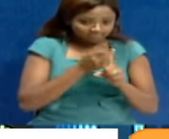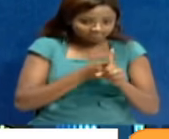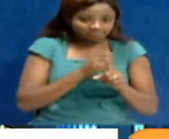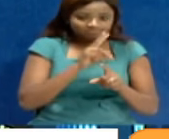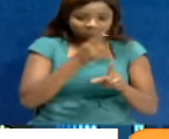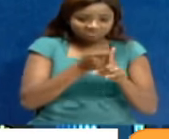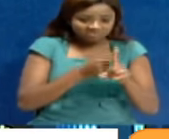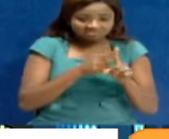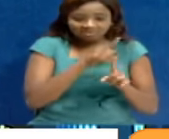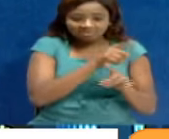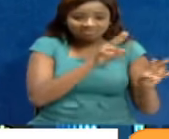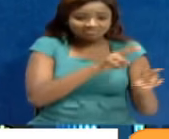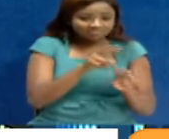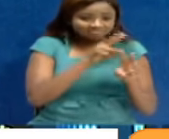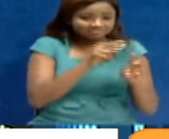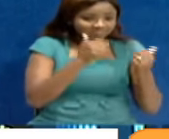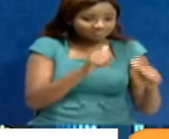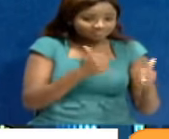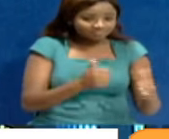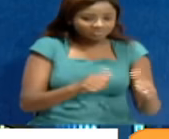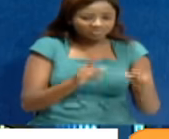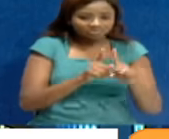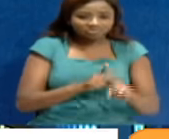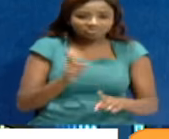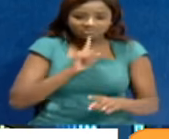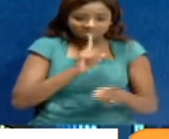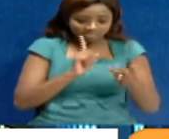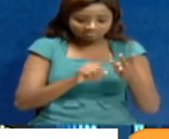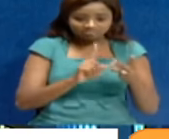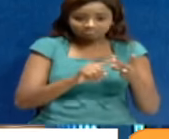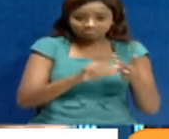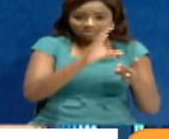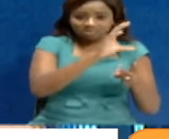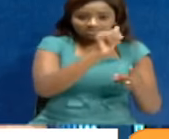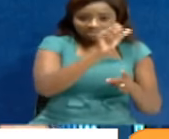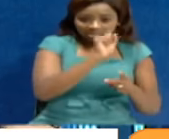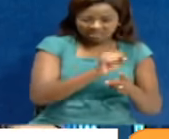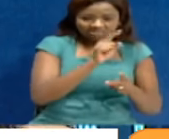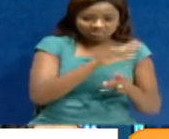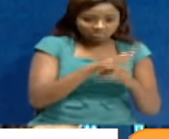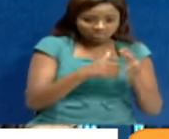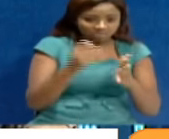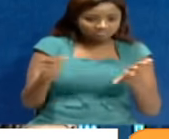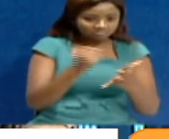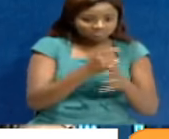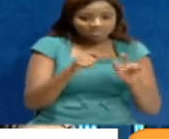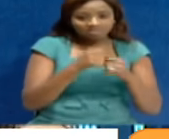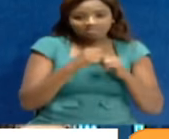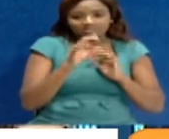should not be in their current offices. The court, in its landmark ruling, saying that the appointment of all chief administrative secretaries is